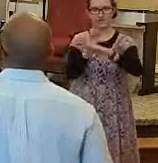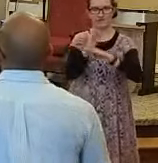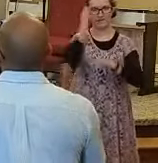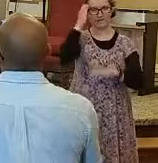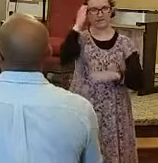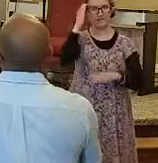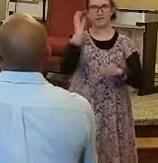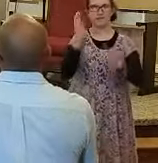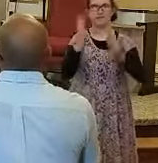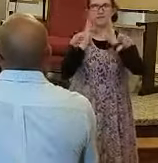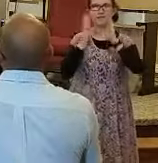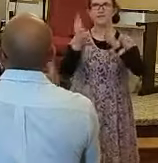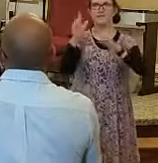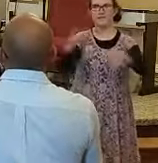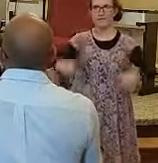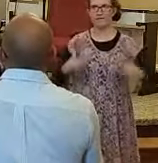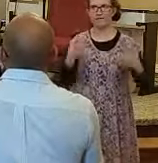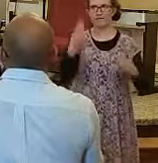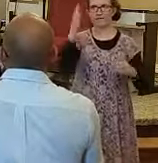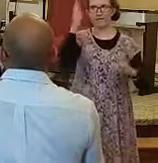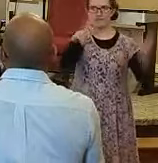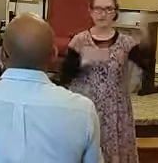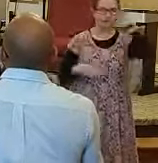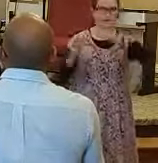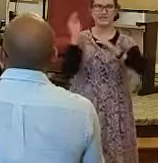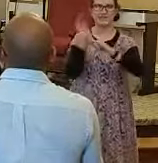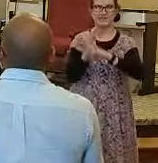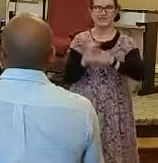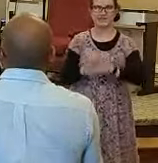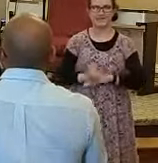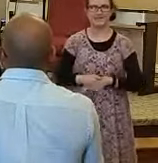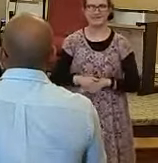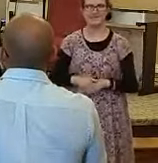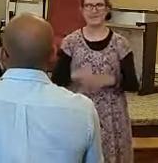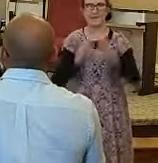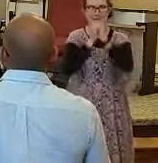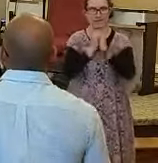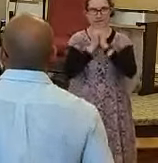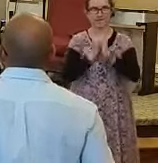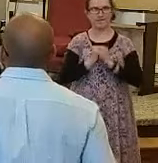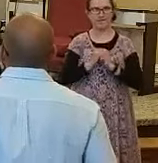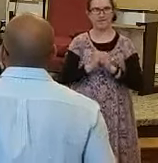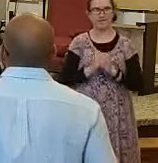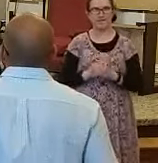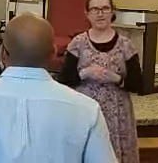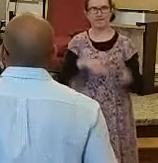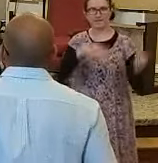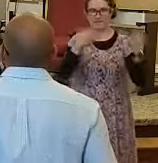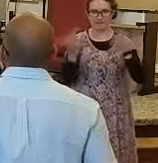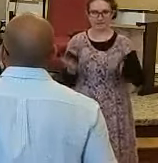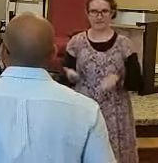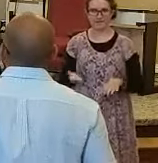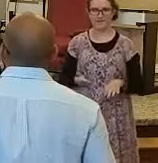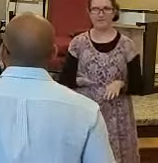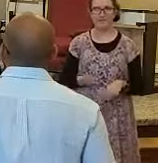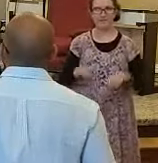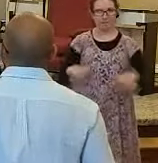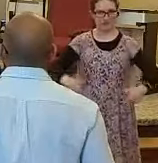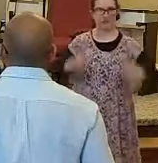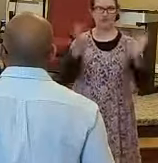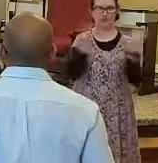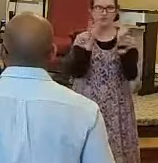Yes, he is. Amen. He's speaking life into your situation tonight. Amen. Amen. That deceased dead. Amen. We'll be